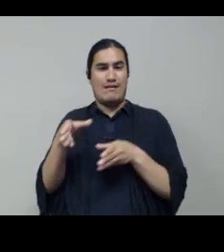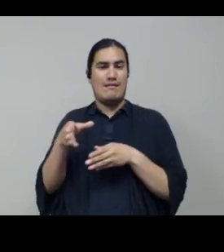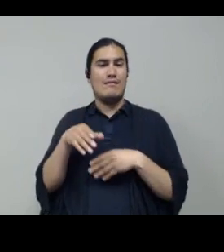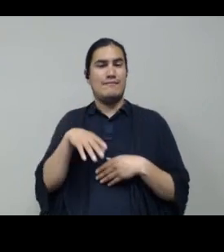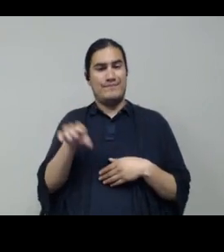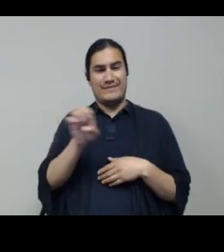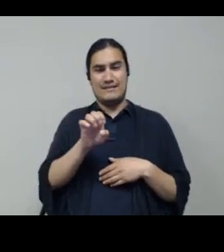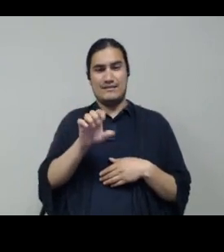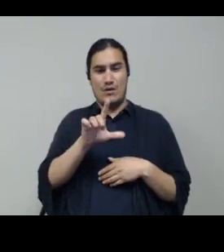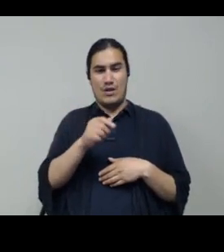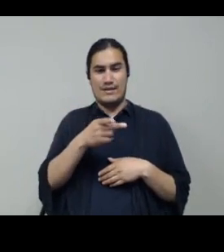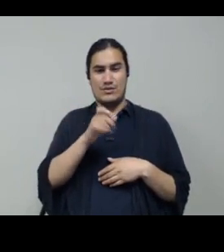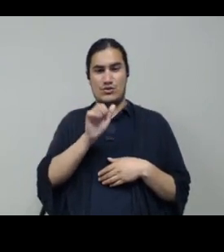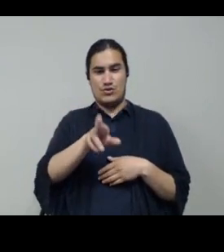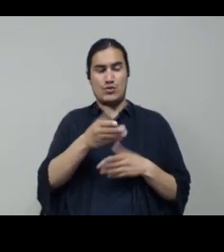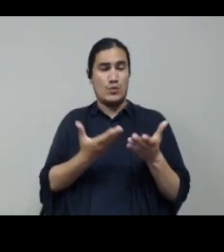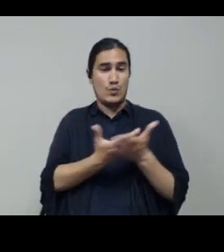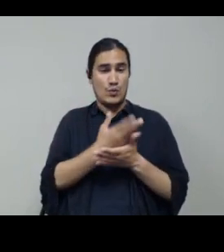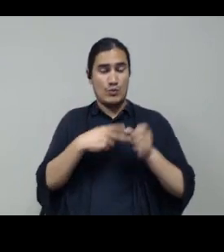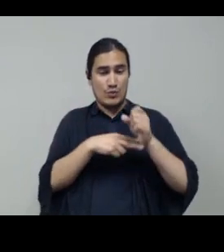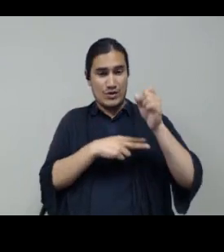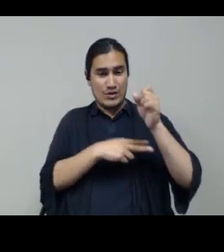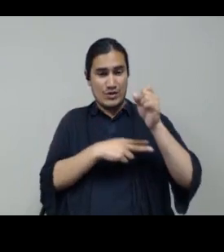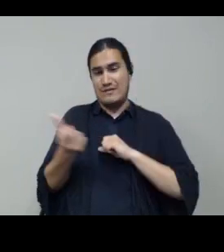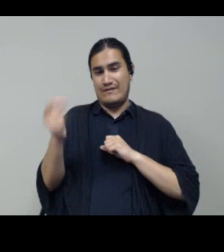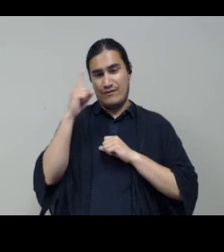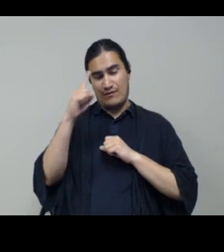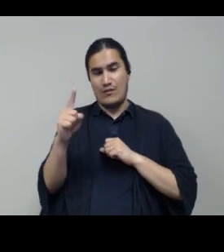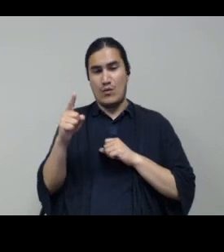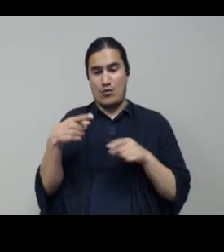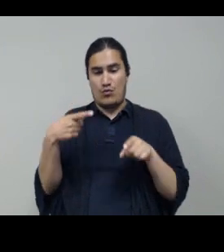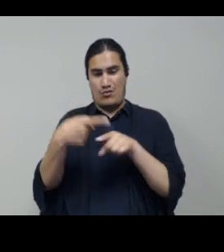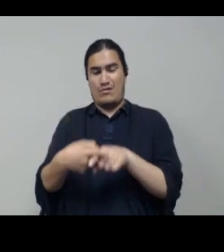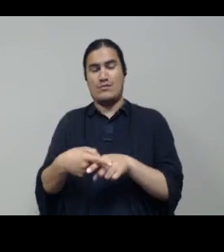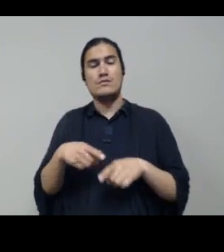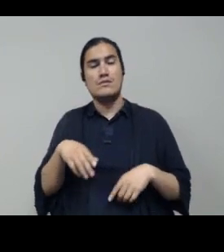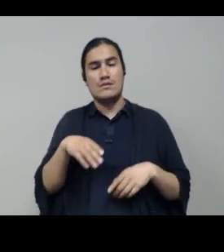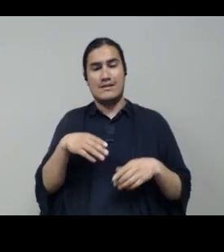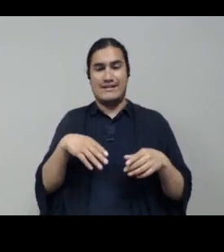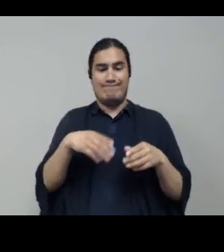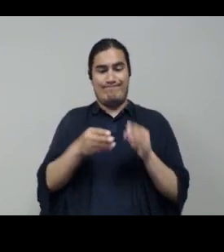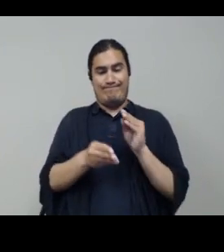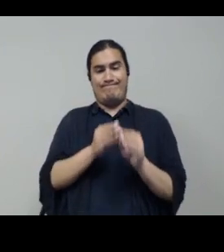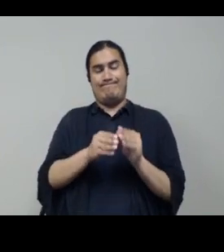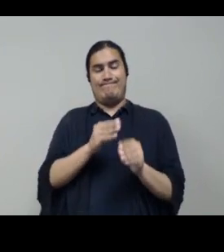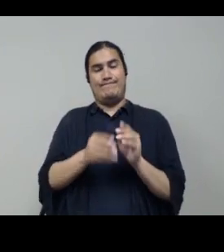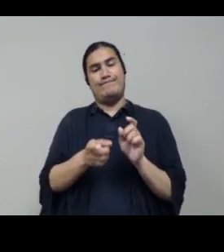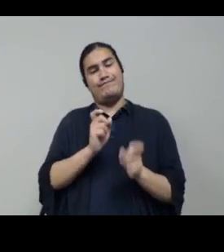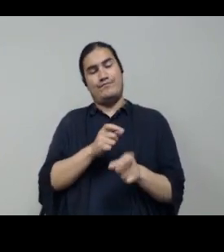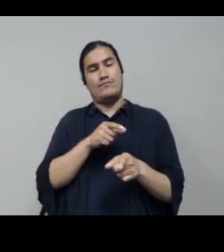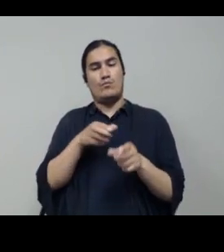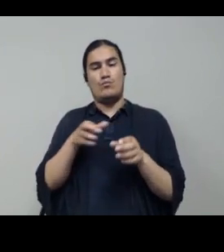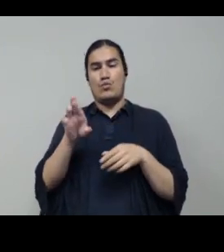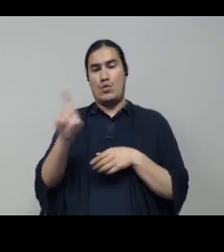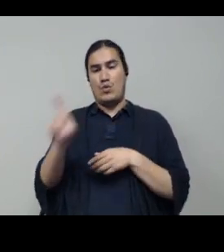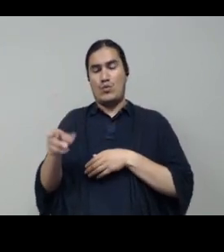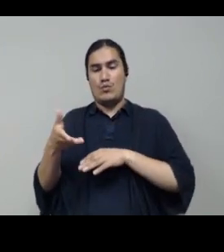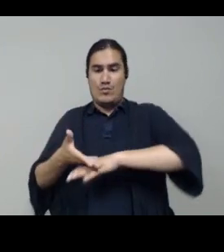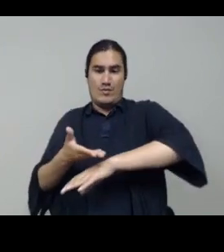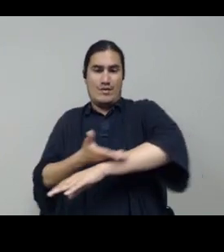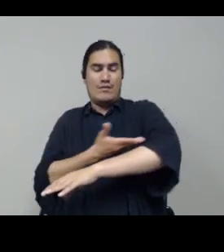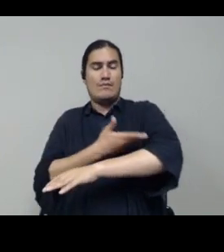This project includes new bridges, elimination of at-grade crossings, intersection modifications, road rehabilitation, and